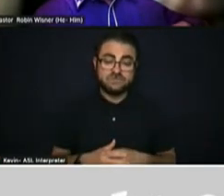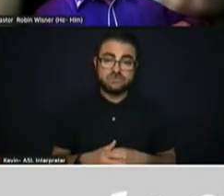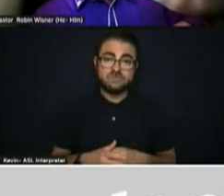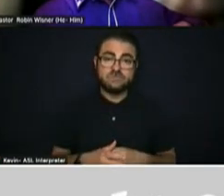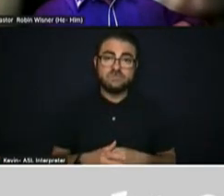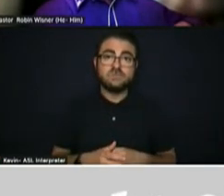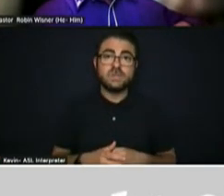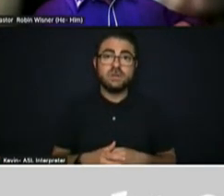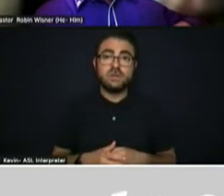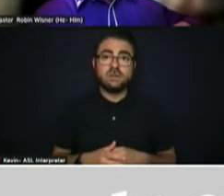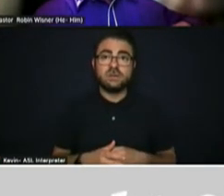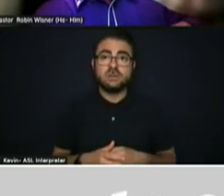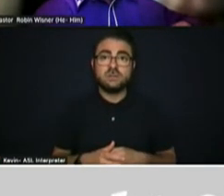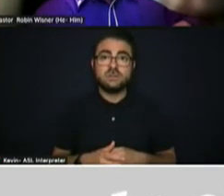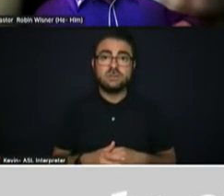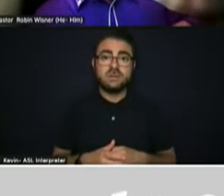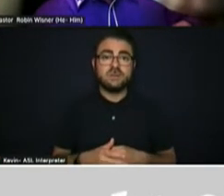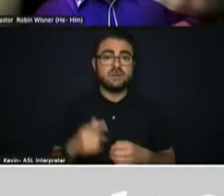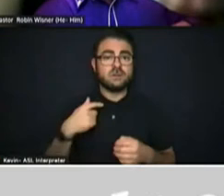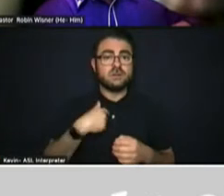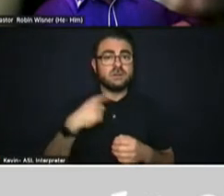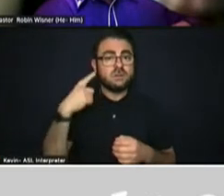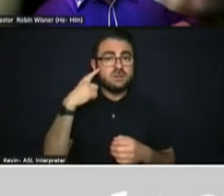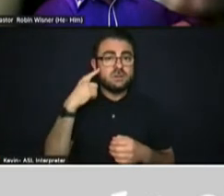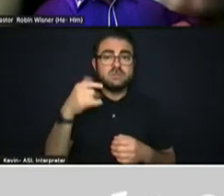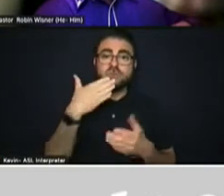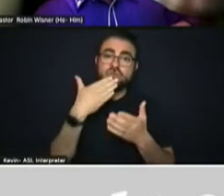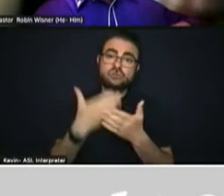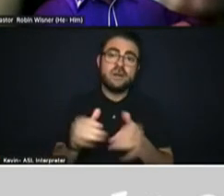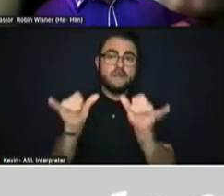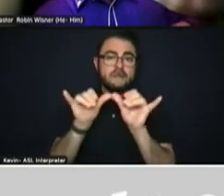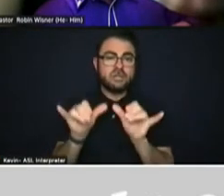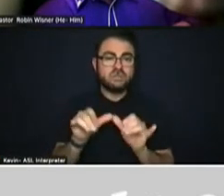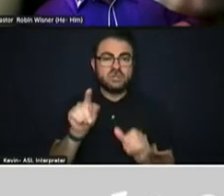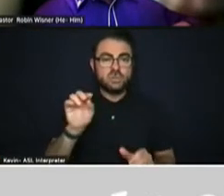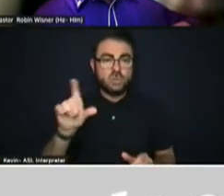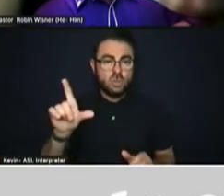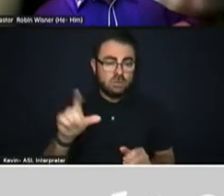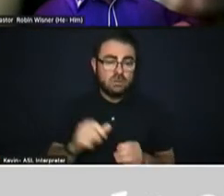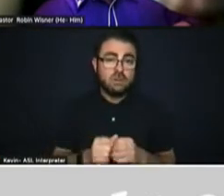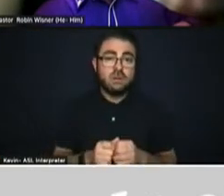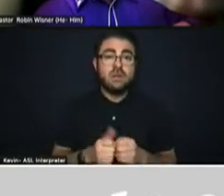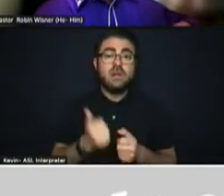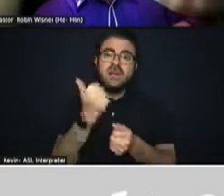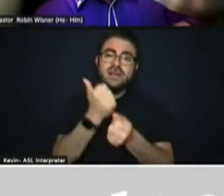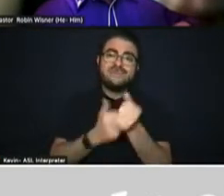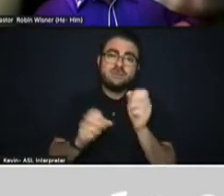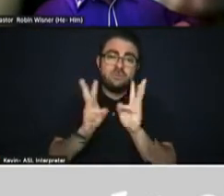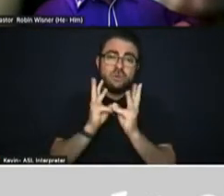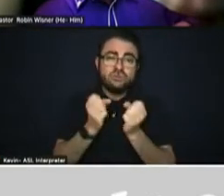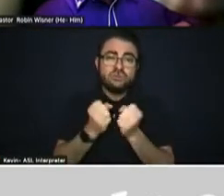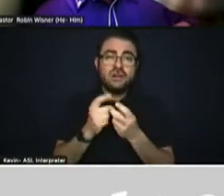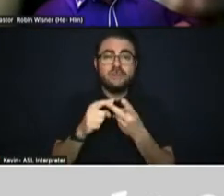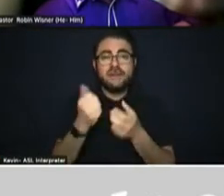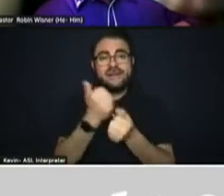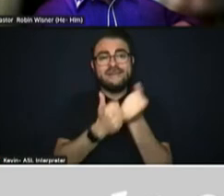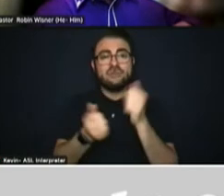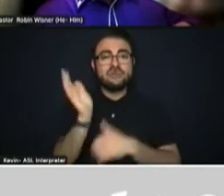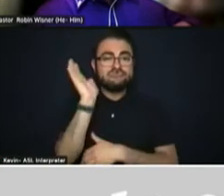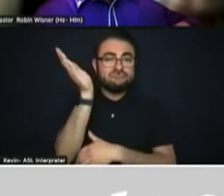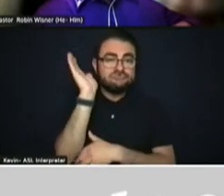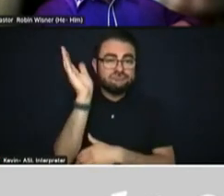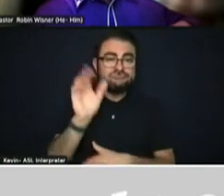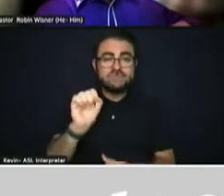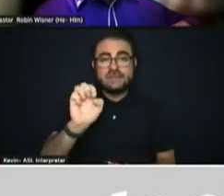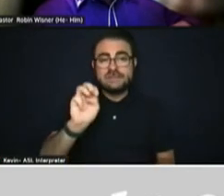I think it would be an excellent measurement tool. You know, every workshop, every seminar,